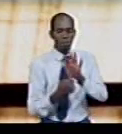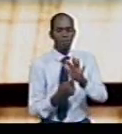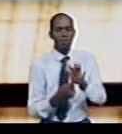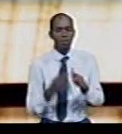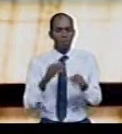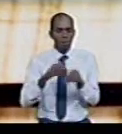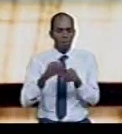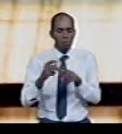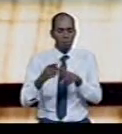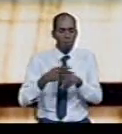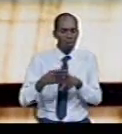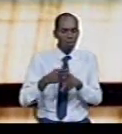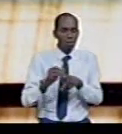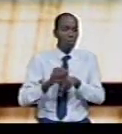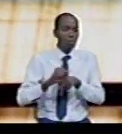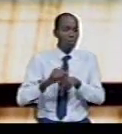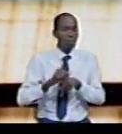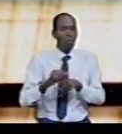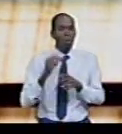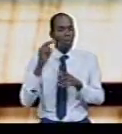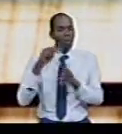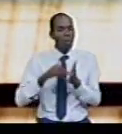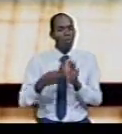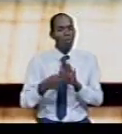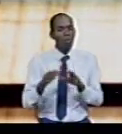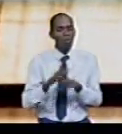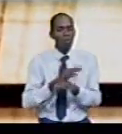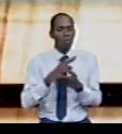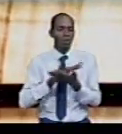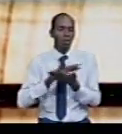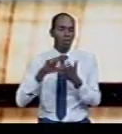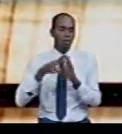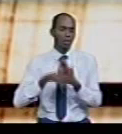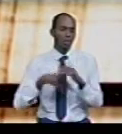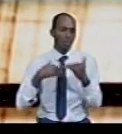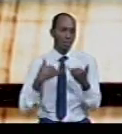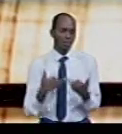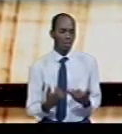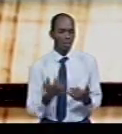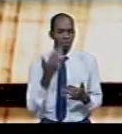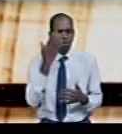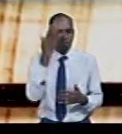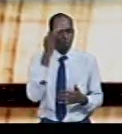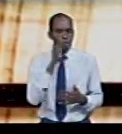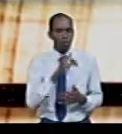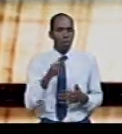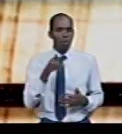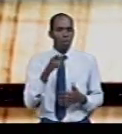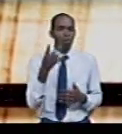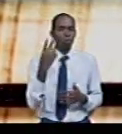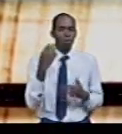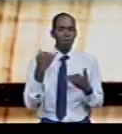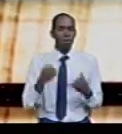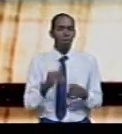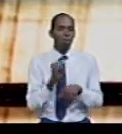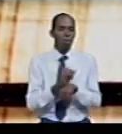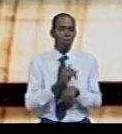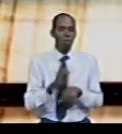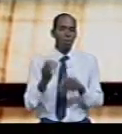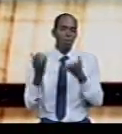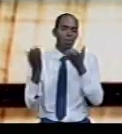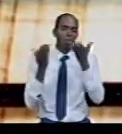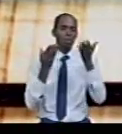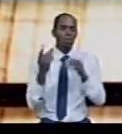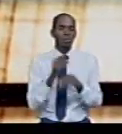practical purposeful righteousness now, knowing he was now working and serving the Lord in view